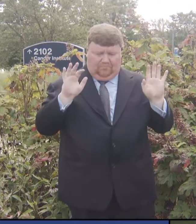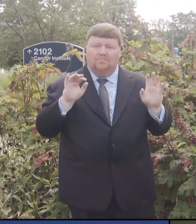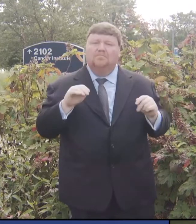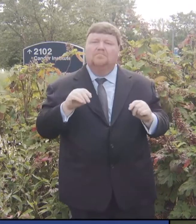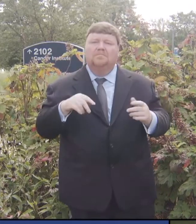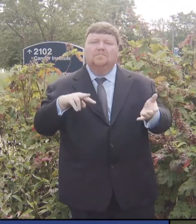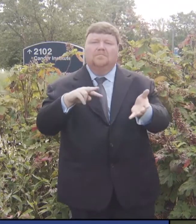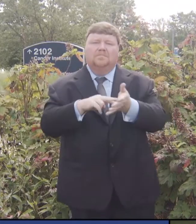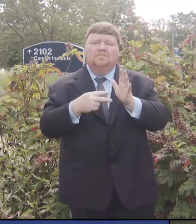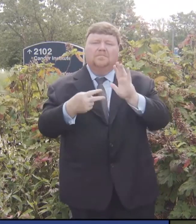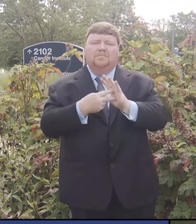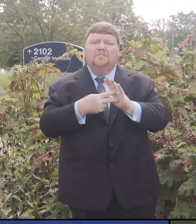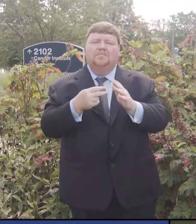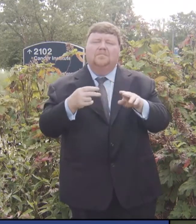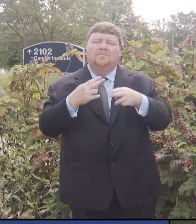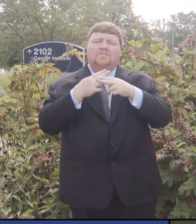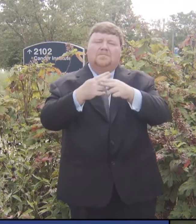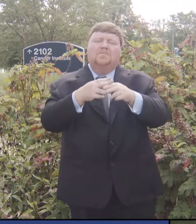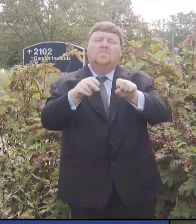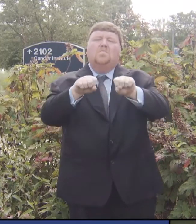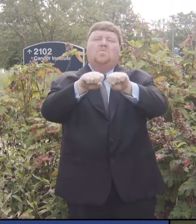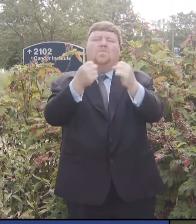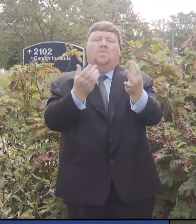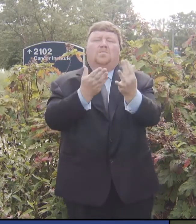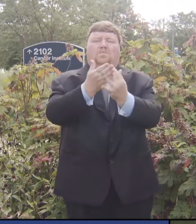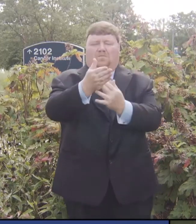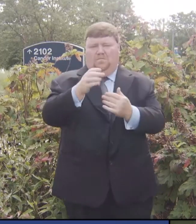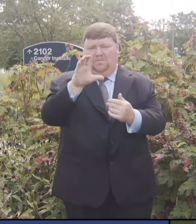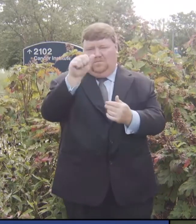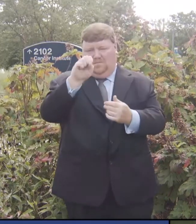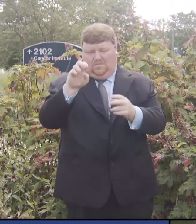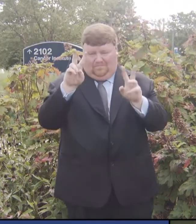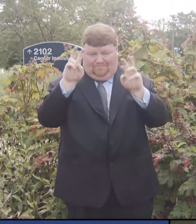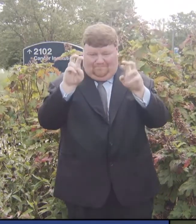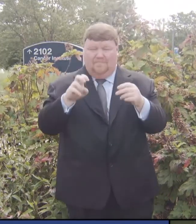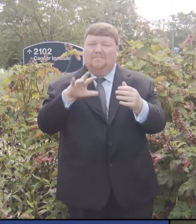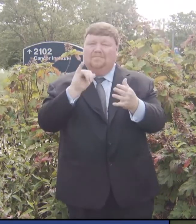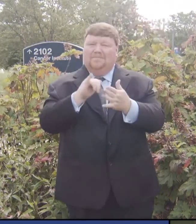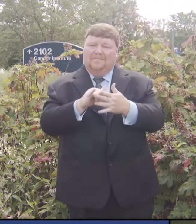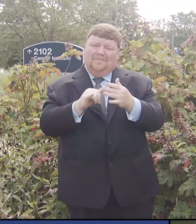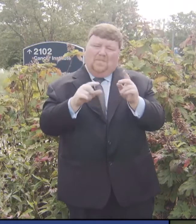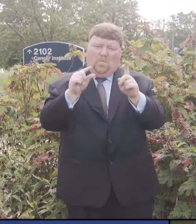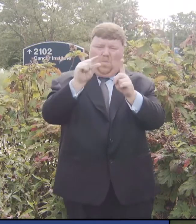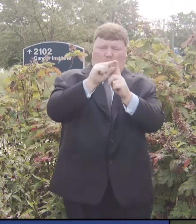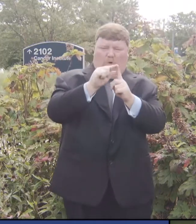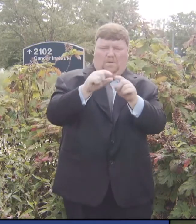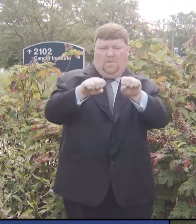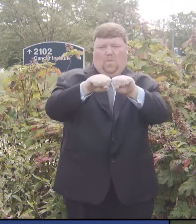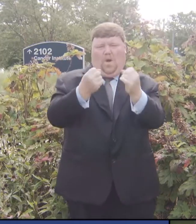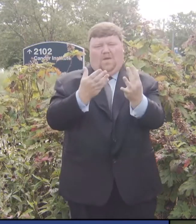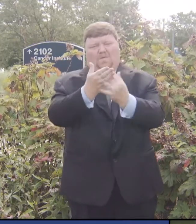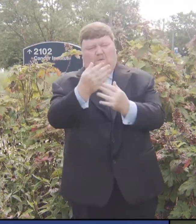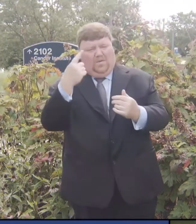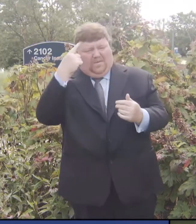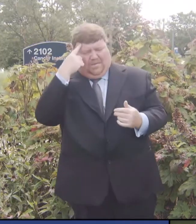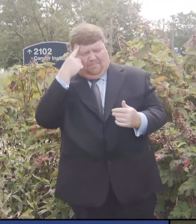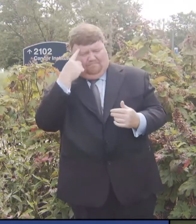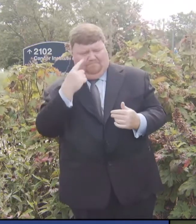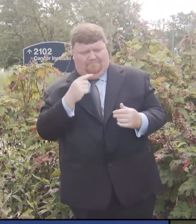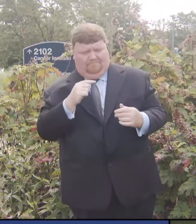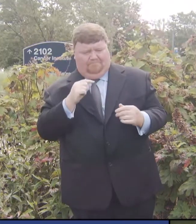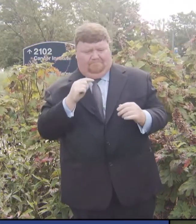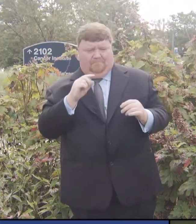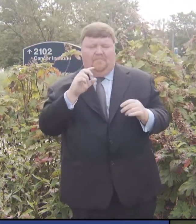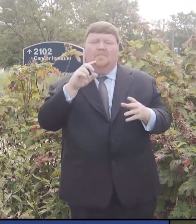These are referred to as vaccine breakthrough cases, although the term breakthrough can be misleading because the